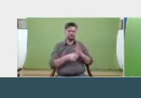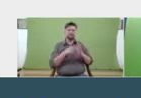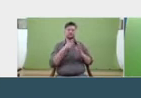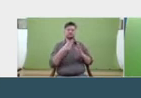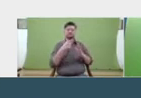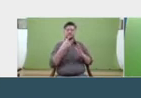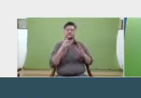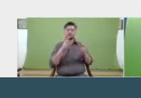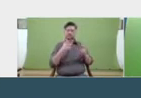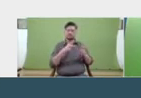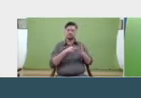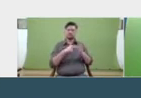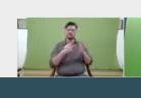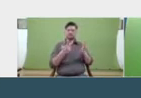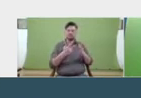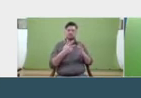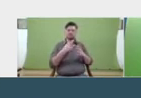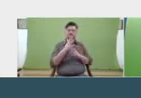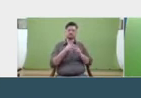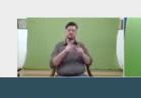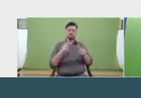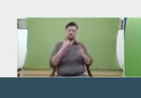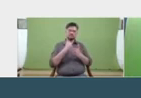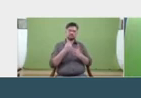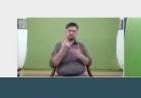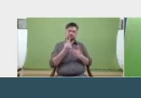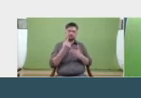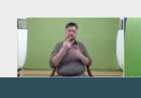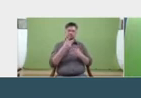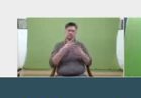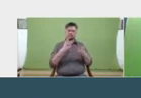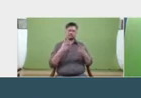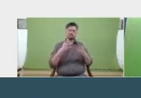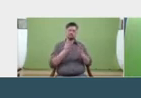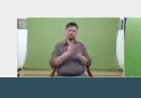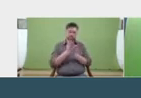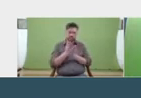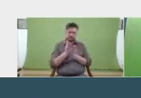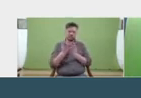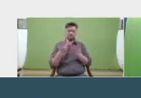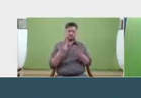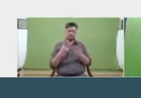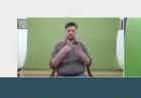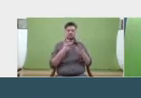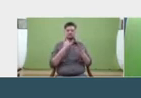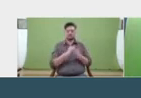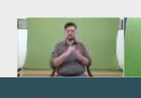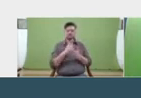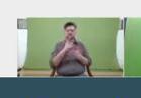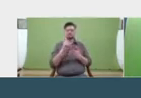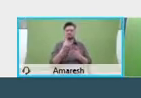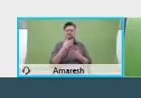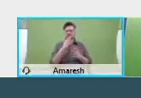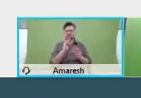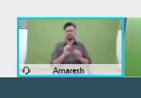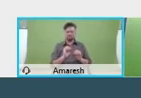must use different terms different kind of principles or methodology not so at all if uh if it